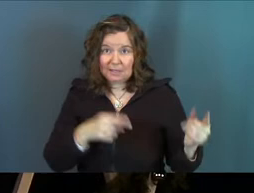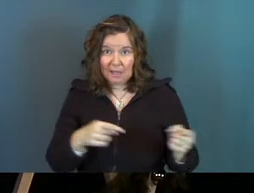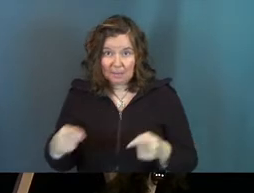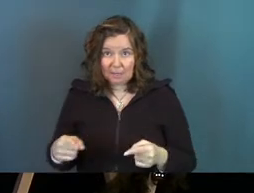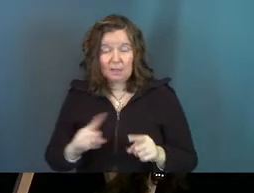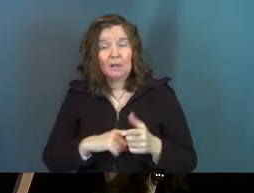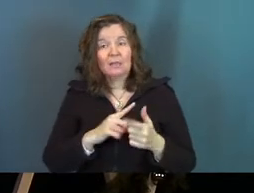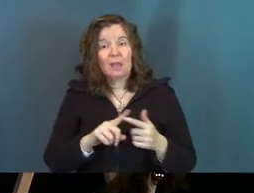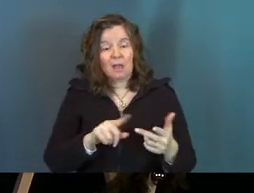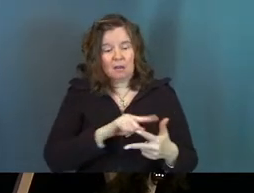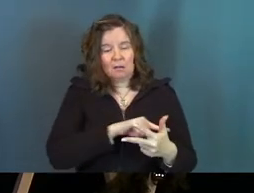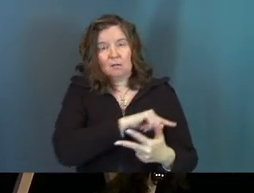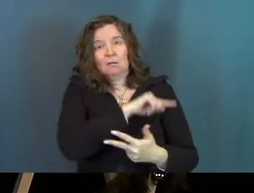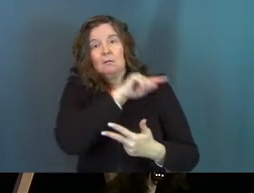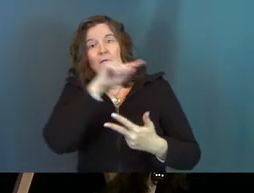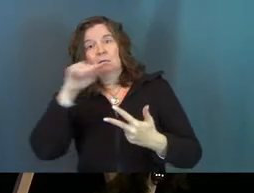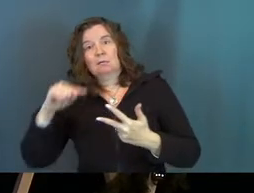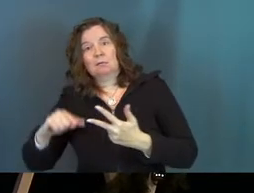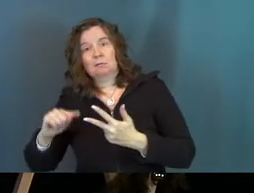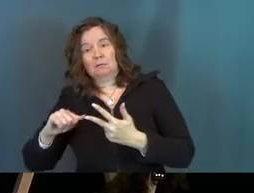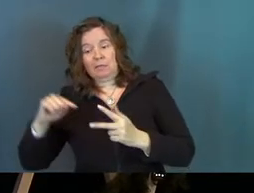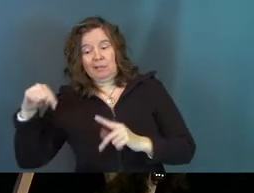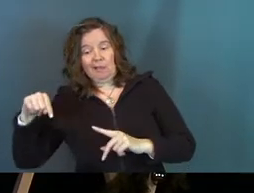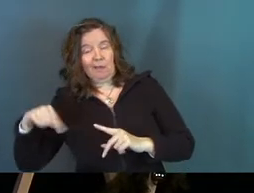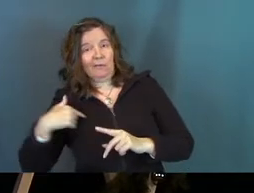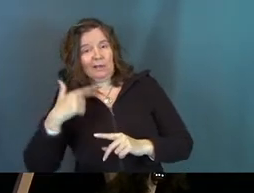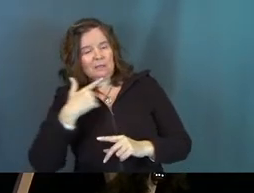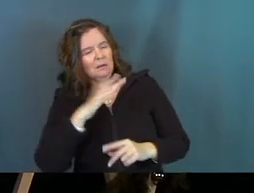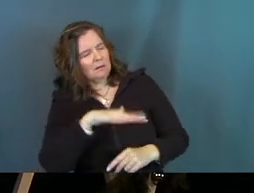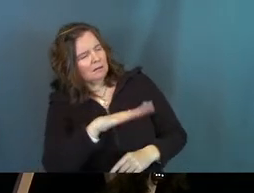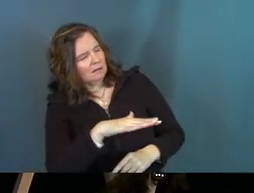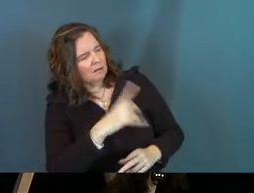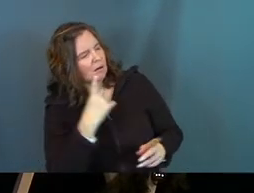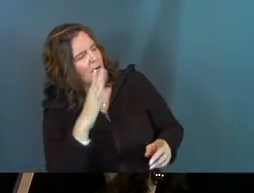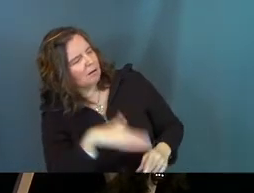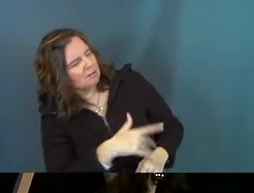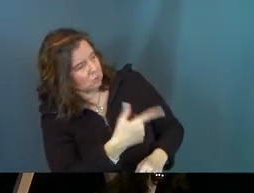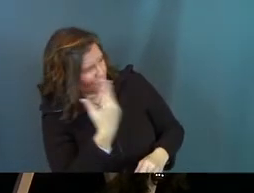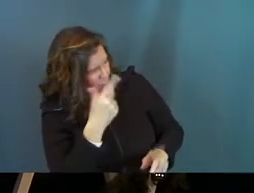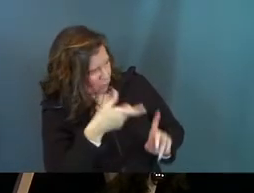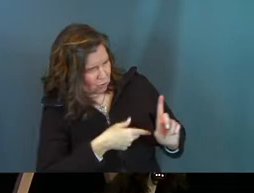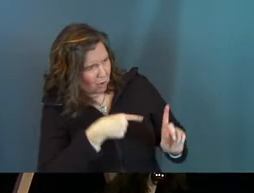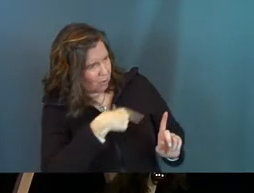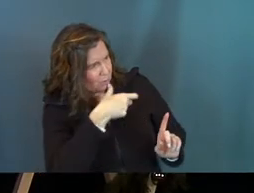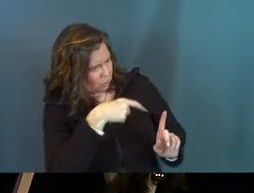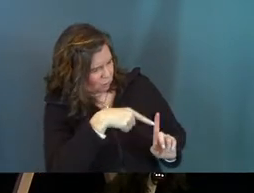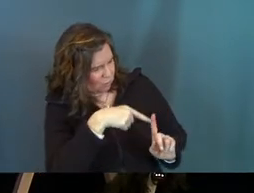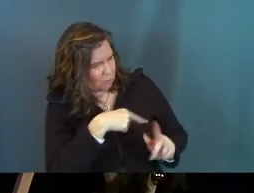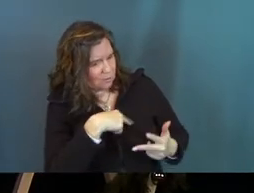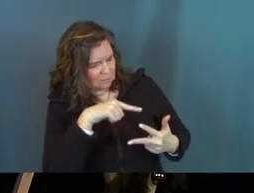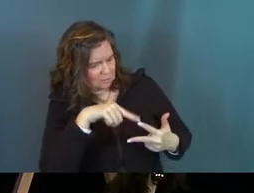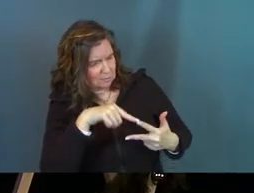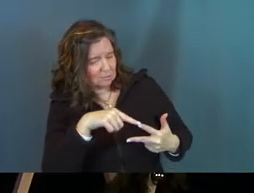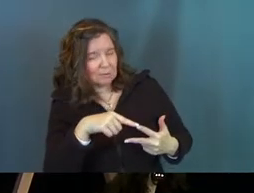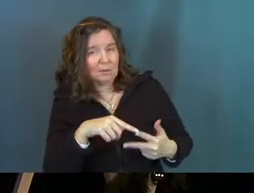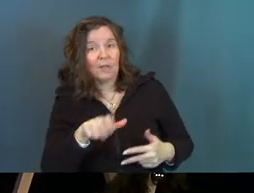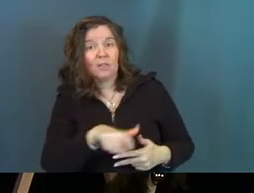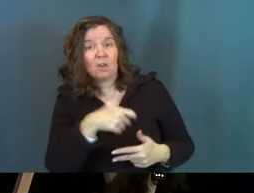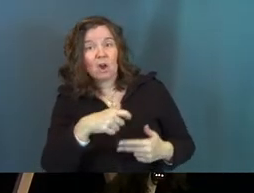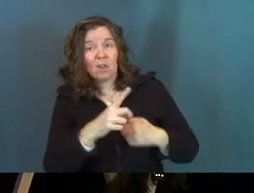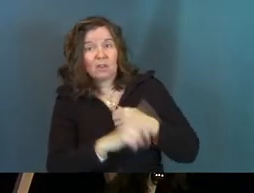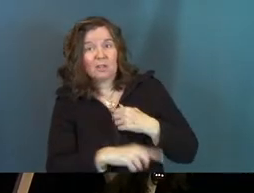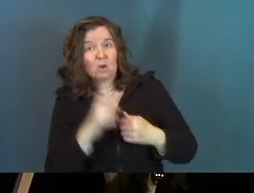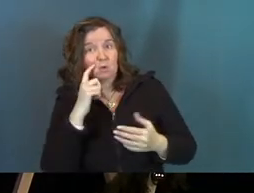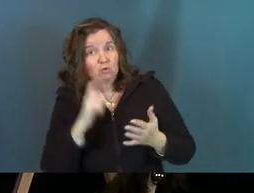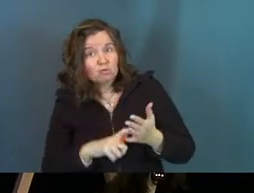happening. But then the other criminal on the other side of Jesus is like, hey, bro, to the first criminal, do you know who you're talking to? You know what I'm saying? He's like, the other